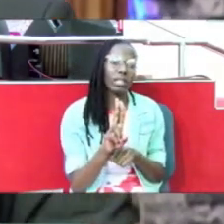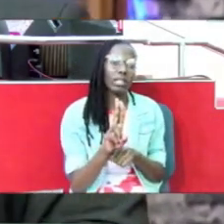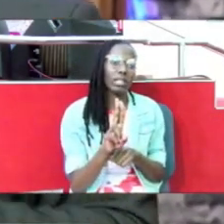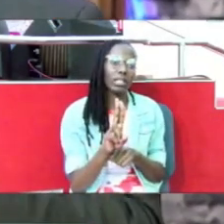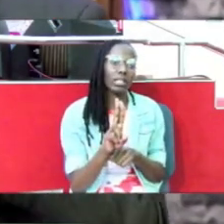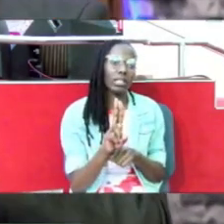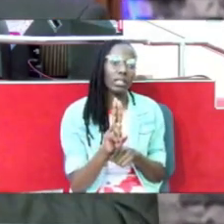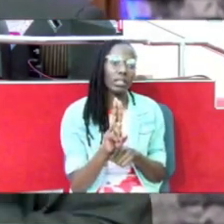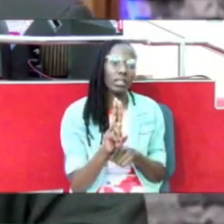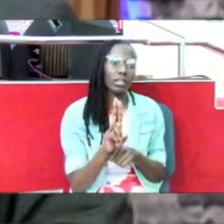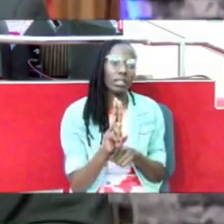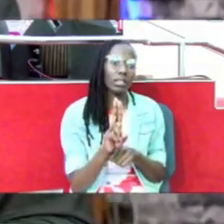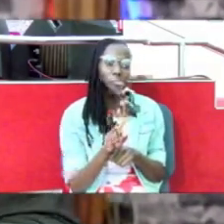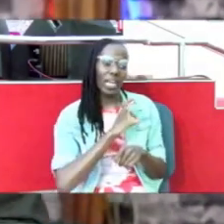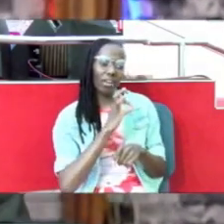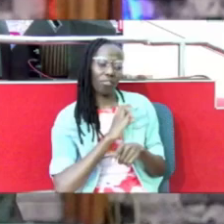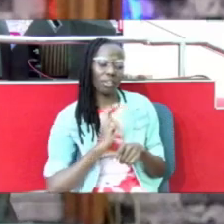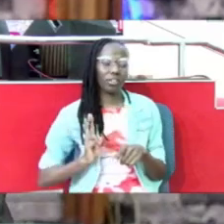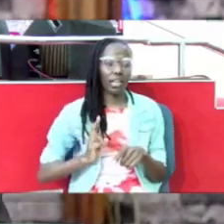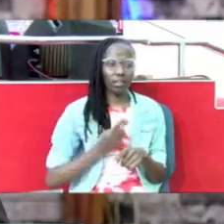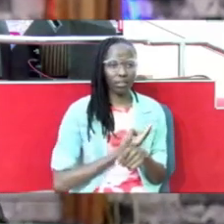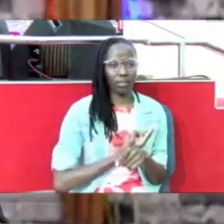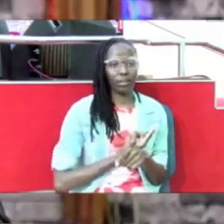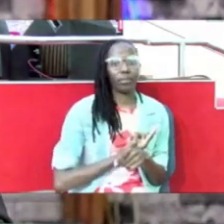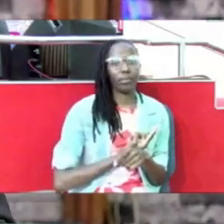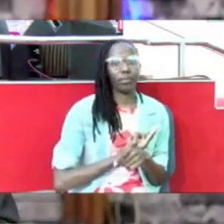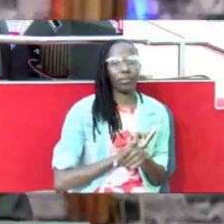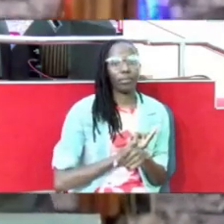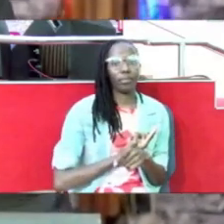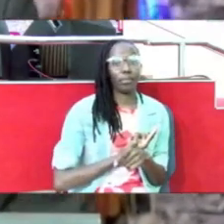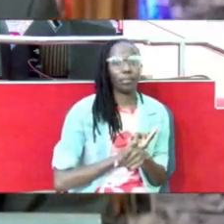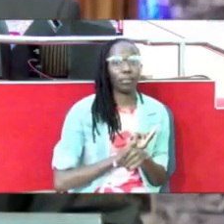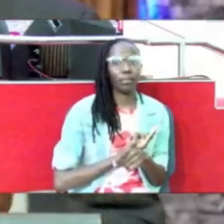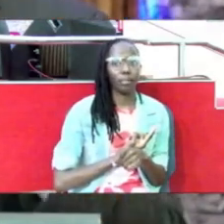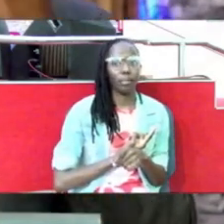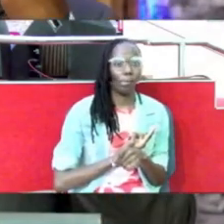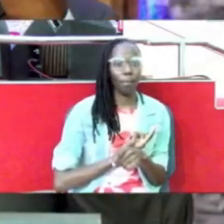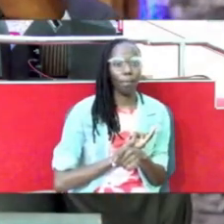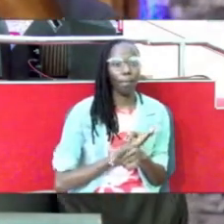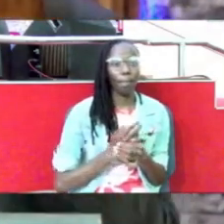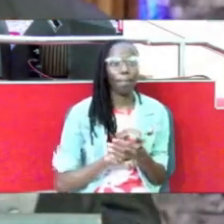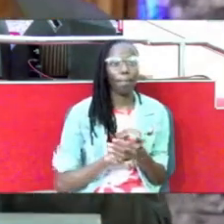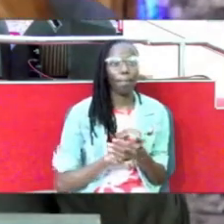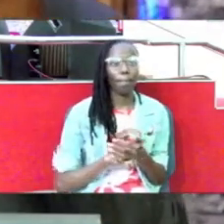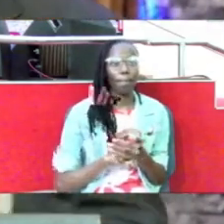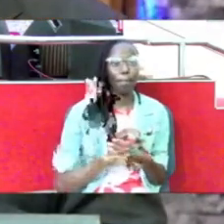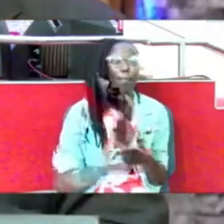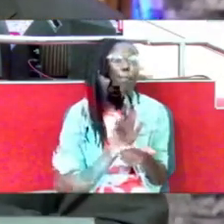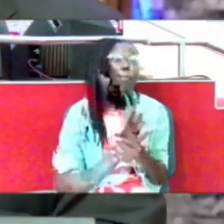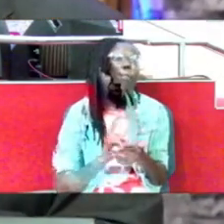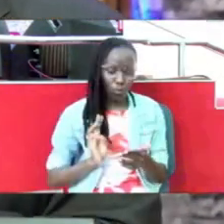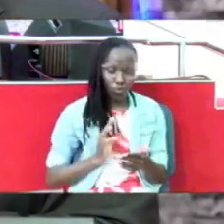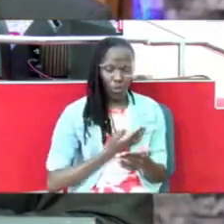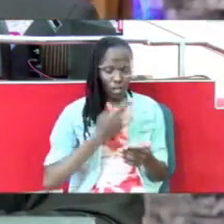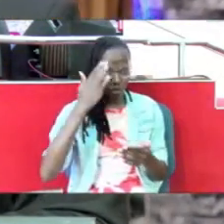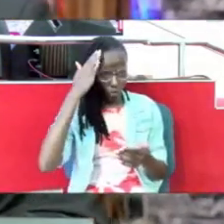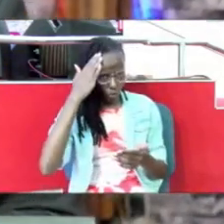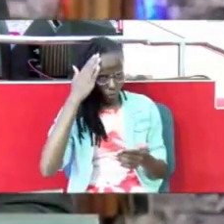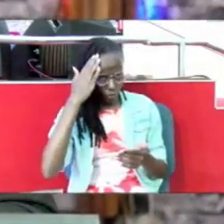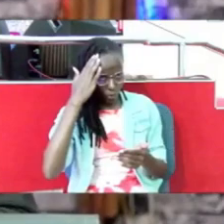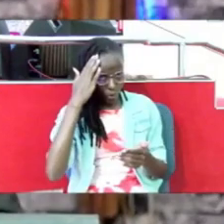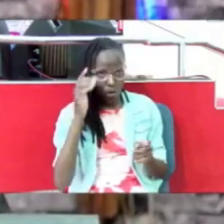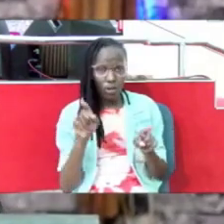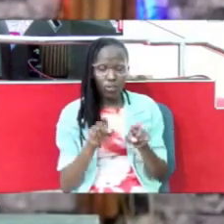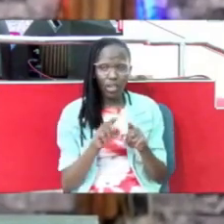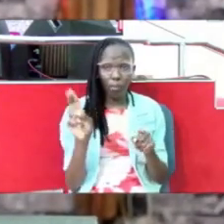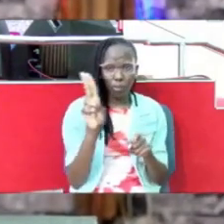kazi. Benefits us. Unaweza kutusaidia. Only the truth we know and apply benefits us. Ni kweli